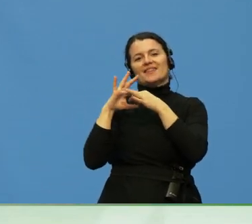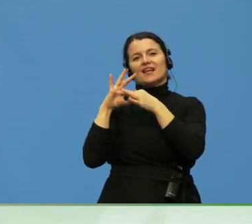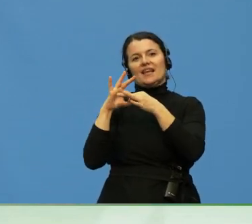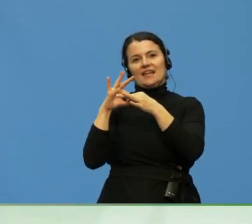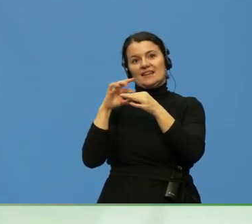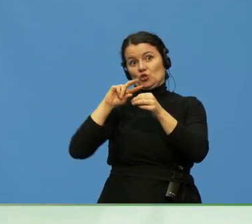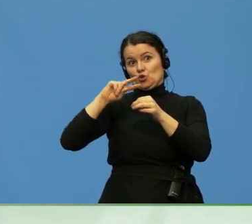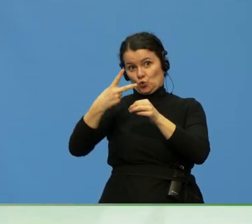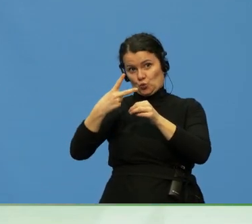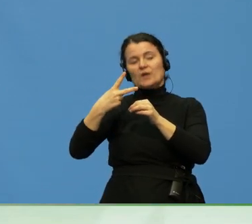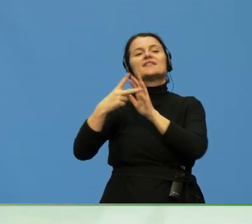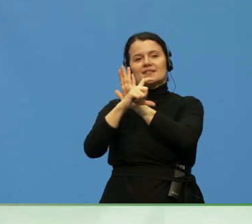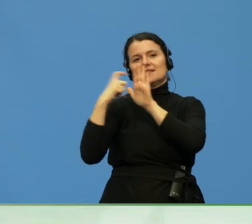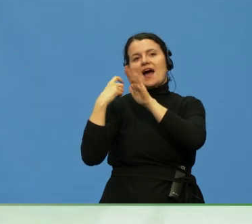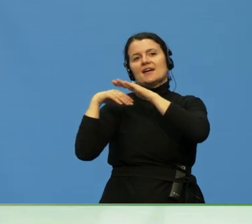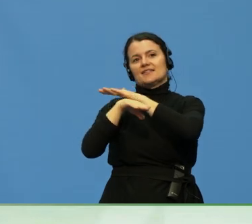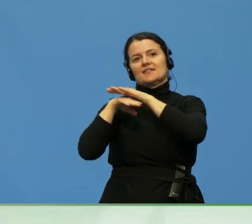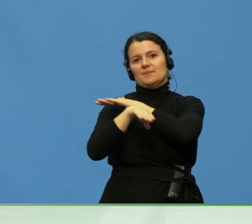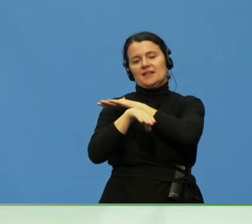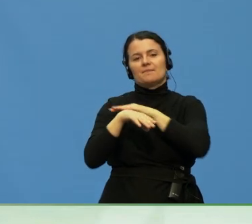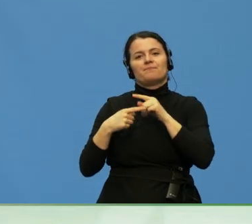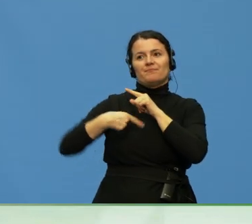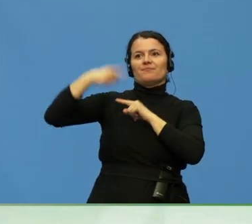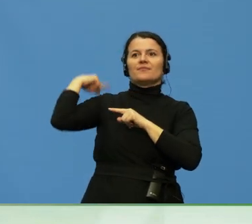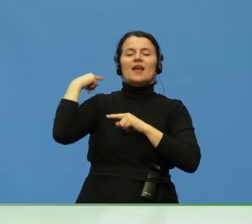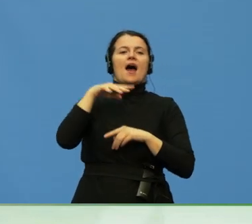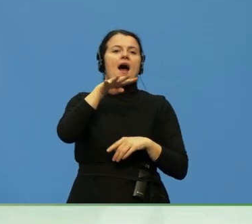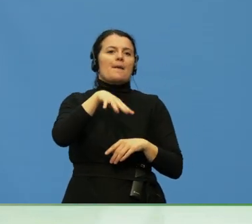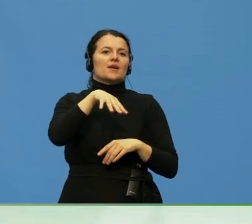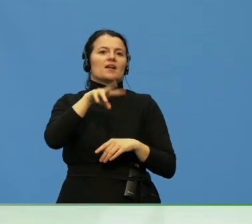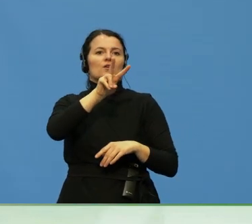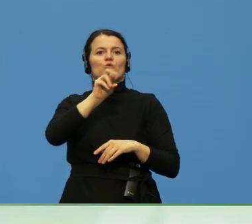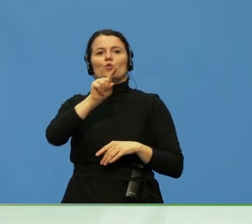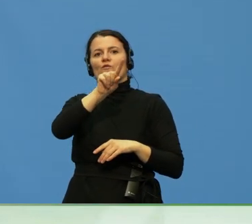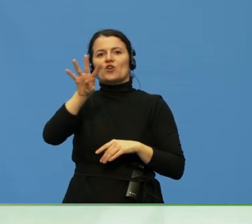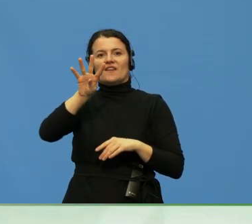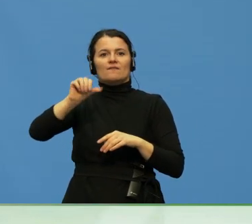2, which was issued in April 2014.